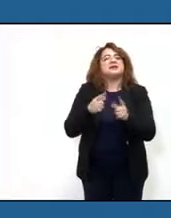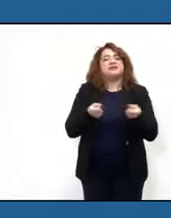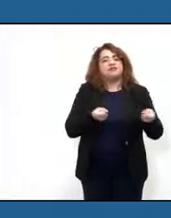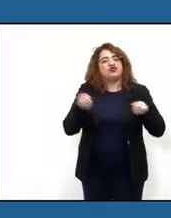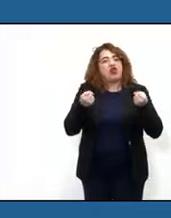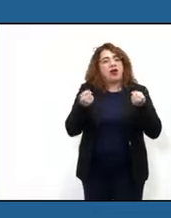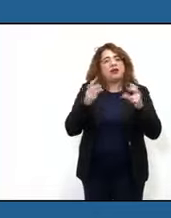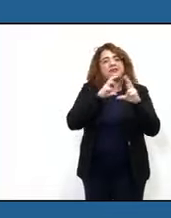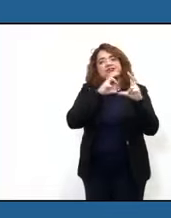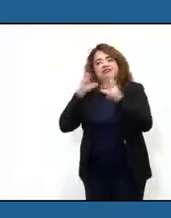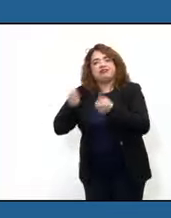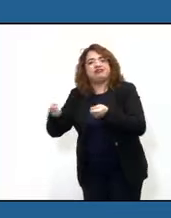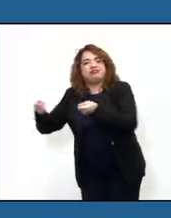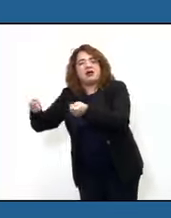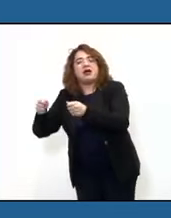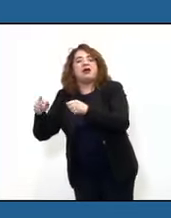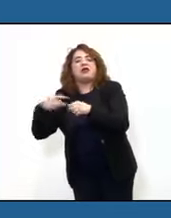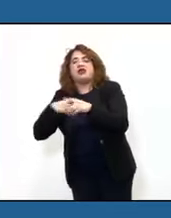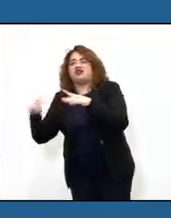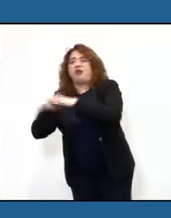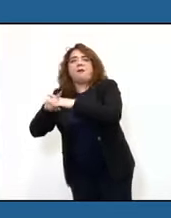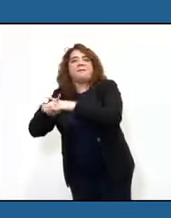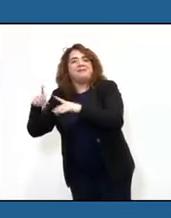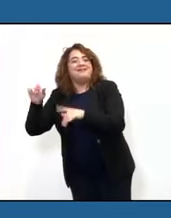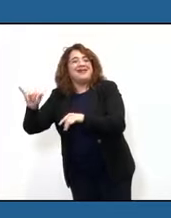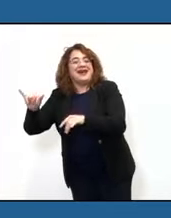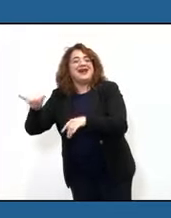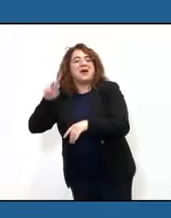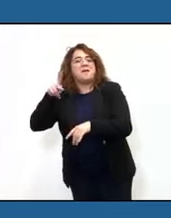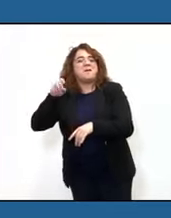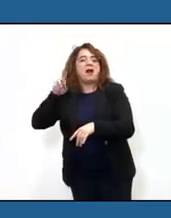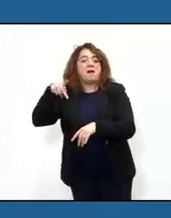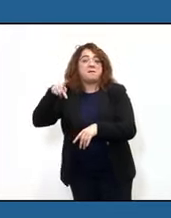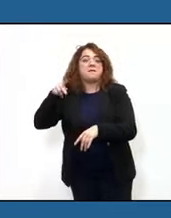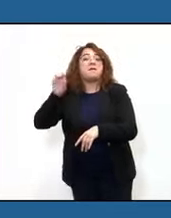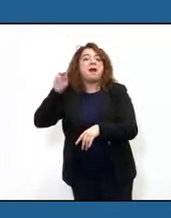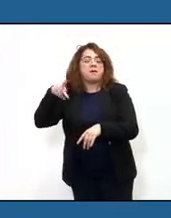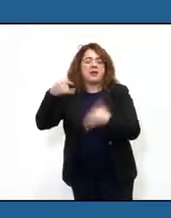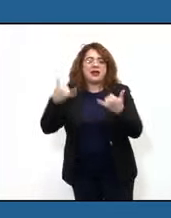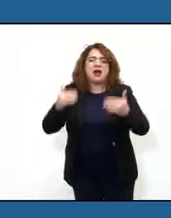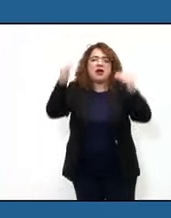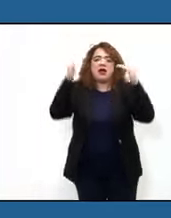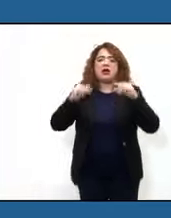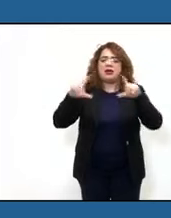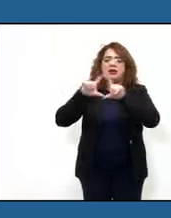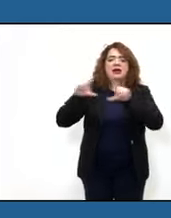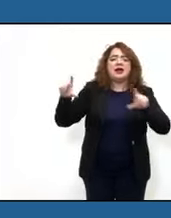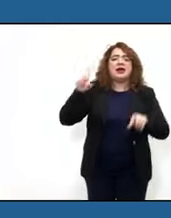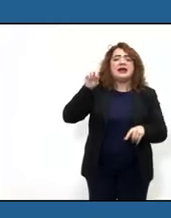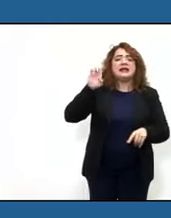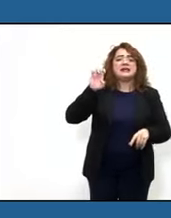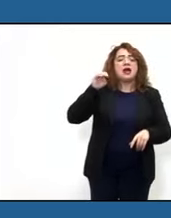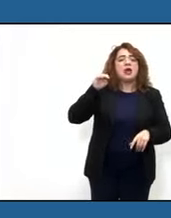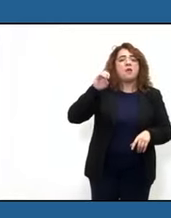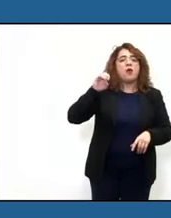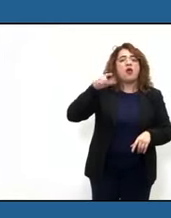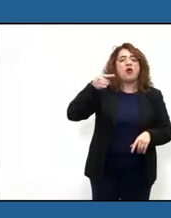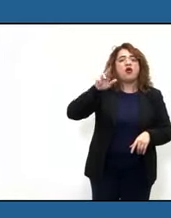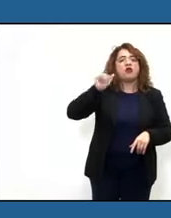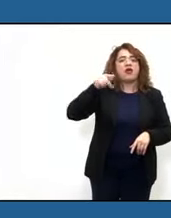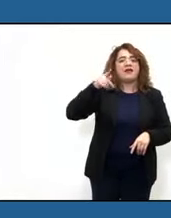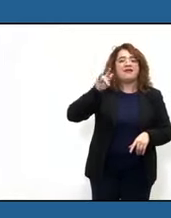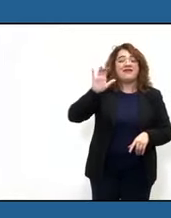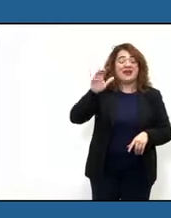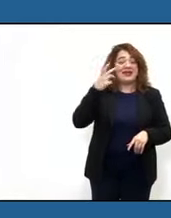focuses on our demographics and our equity sections. So what you'll see is that you'll see the